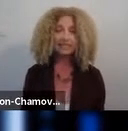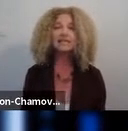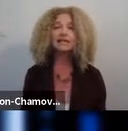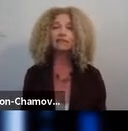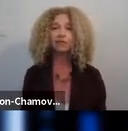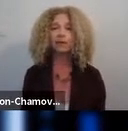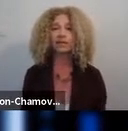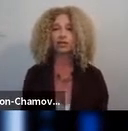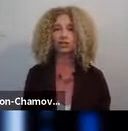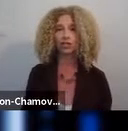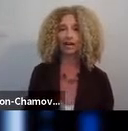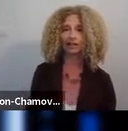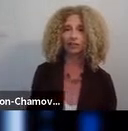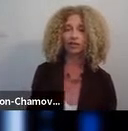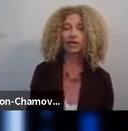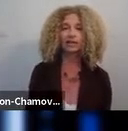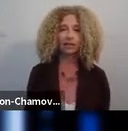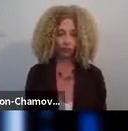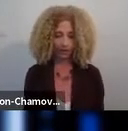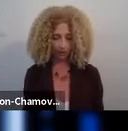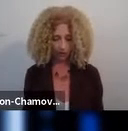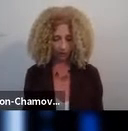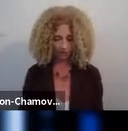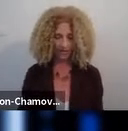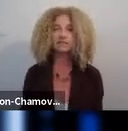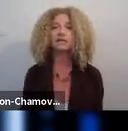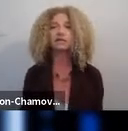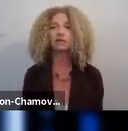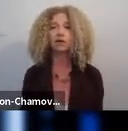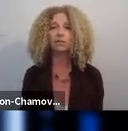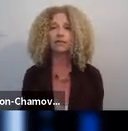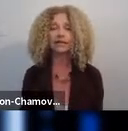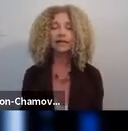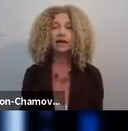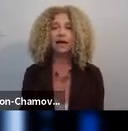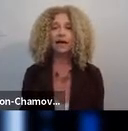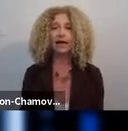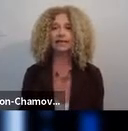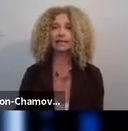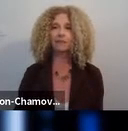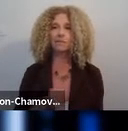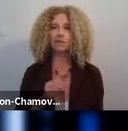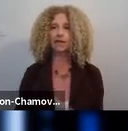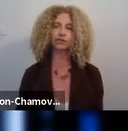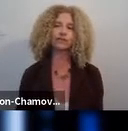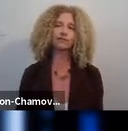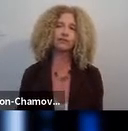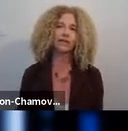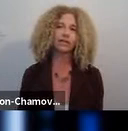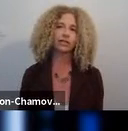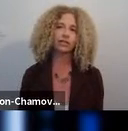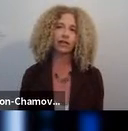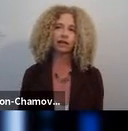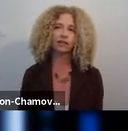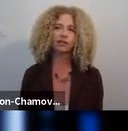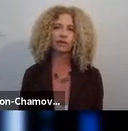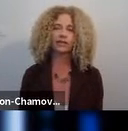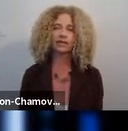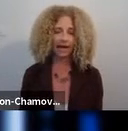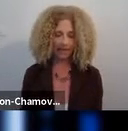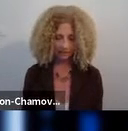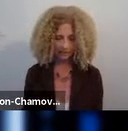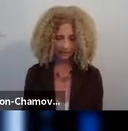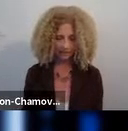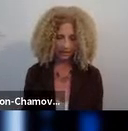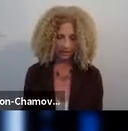and that's the information challenge that we are all facing globally. And the major information challenge, the way